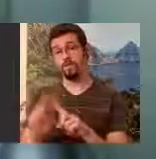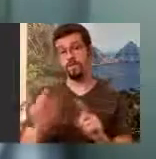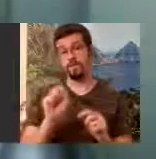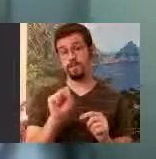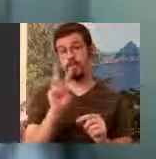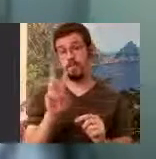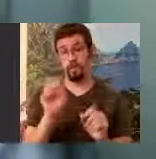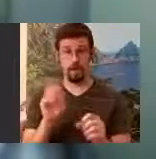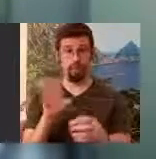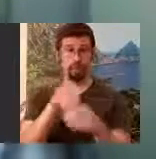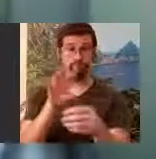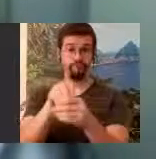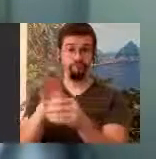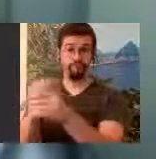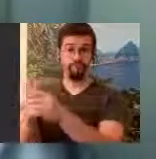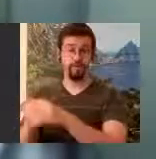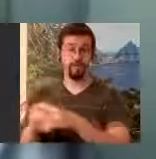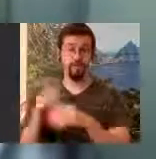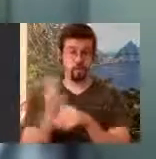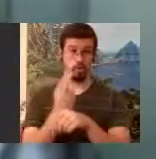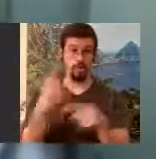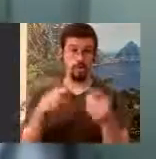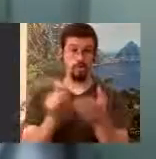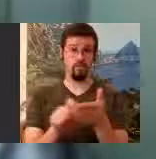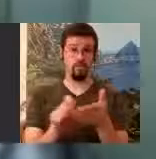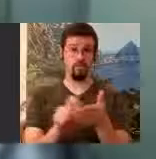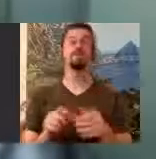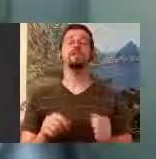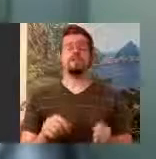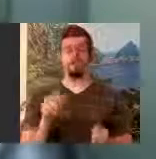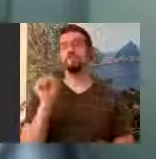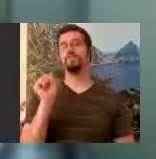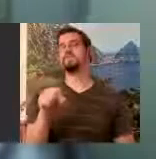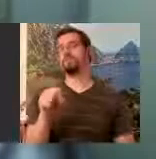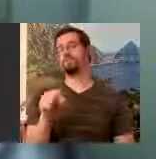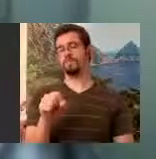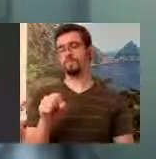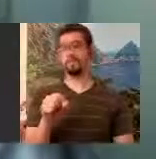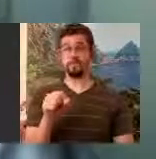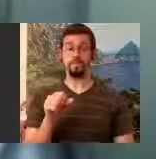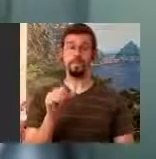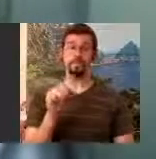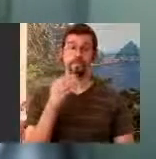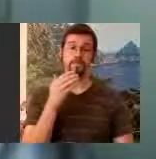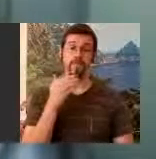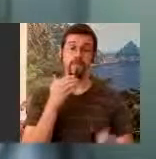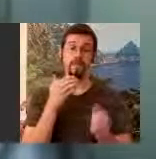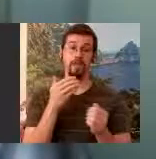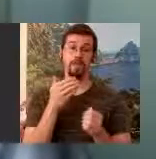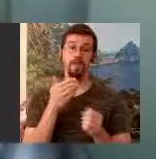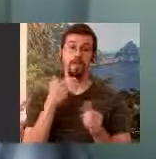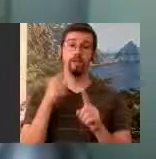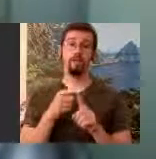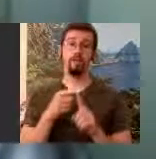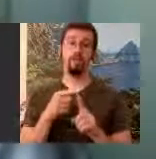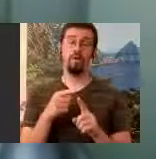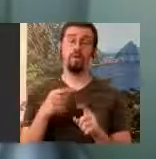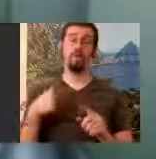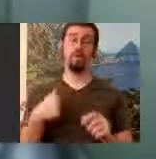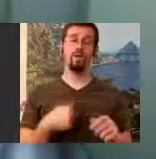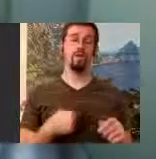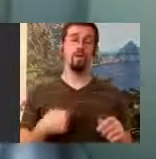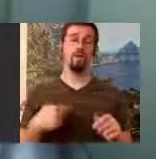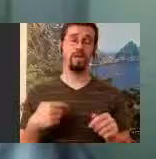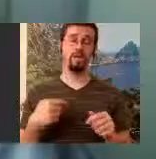uses SignWriting? Yeah, that's the main point, because actually we are planning to integrate